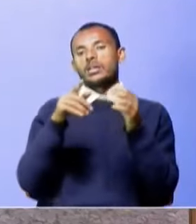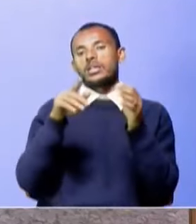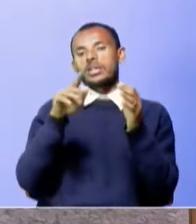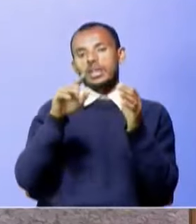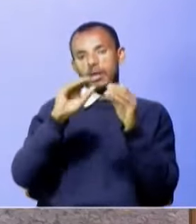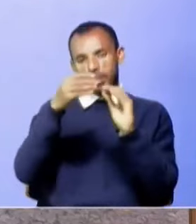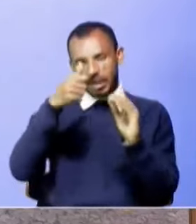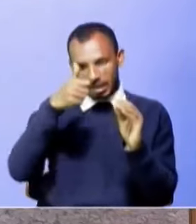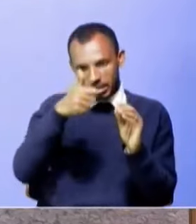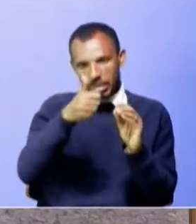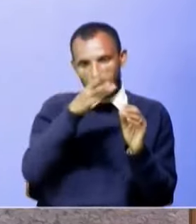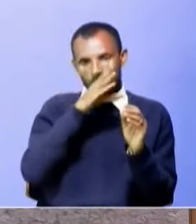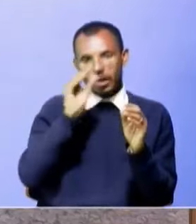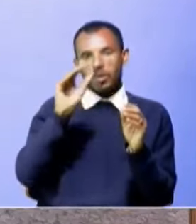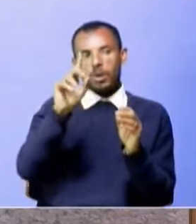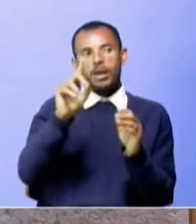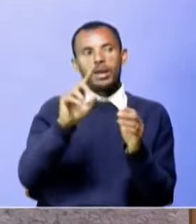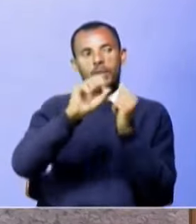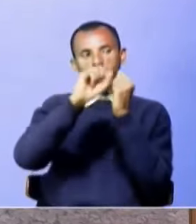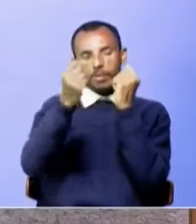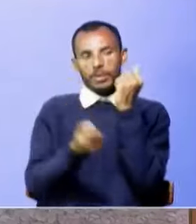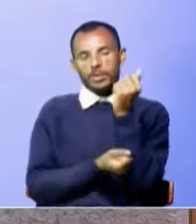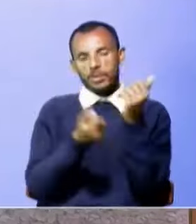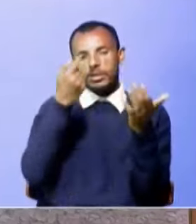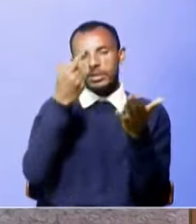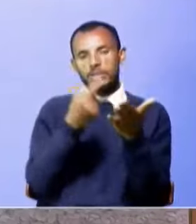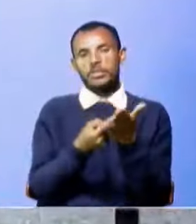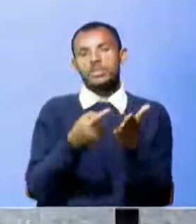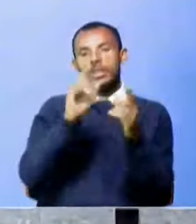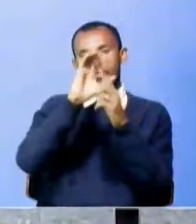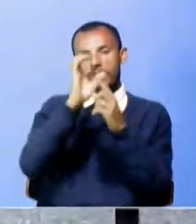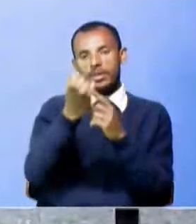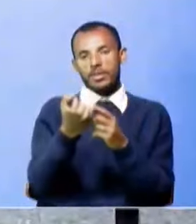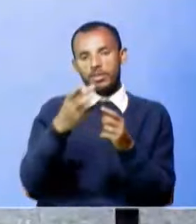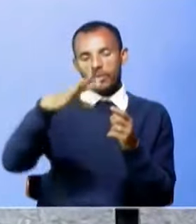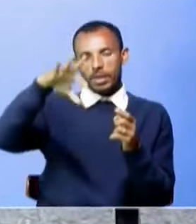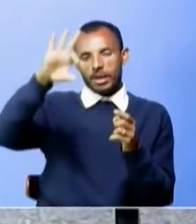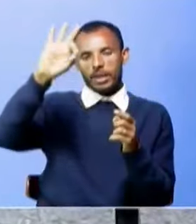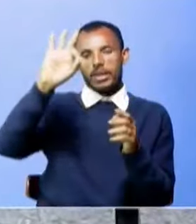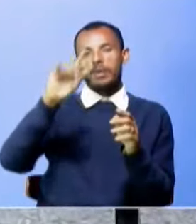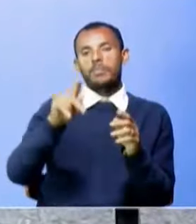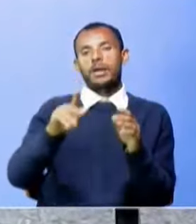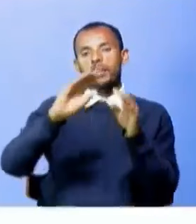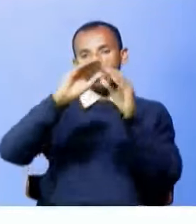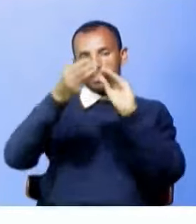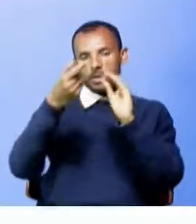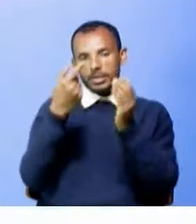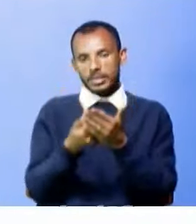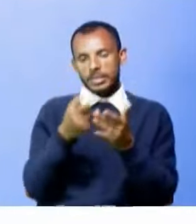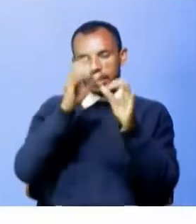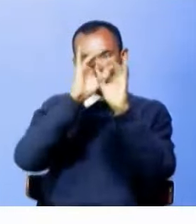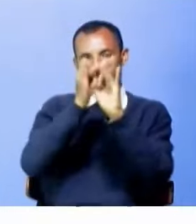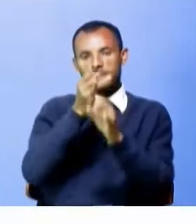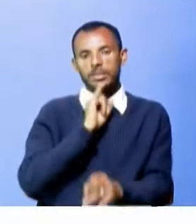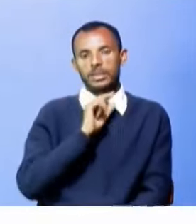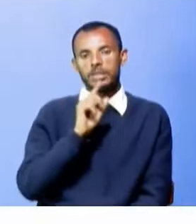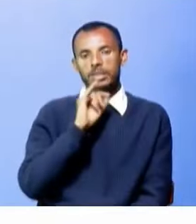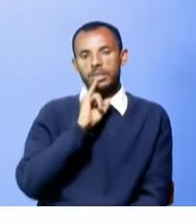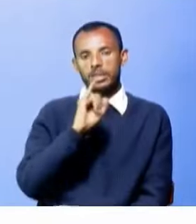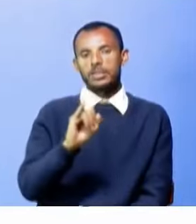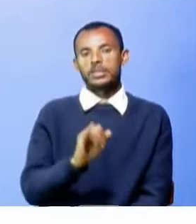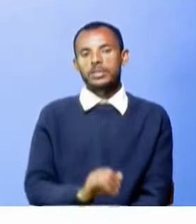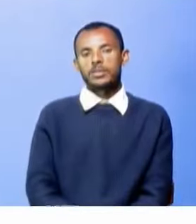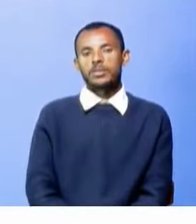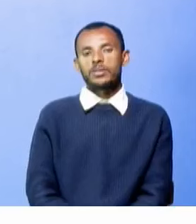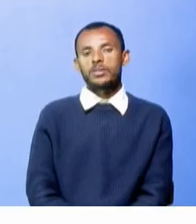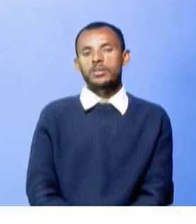1. So based on this, the event of getting a prime number in this experiment is